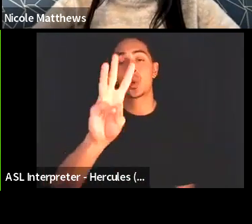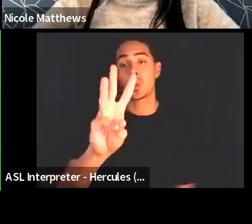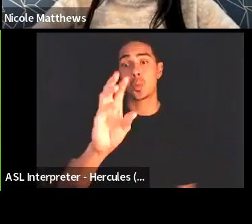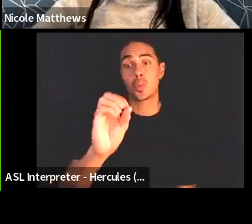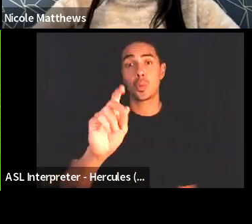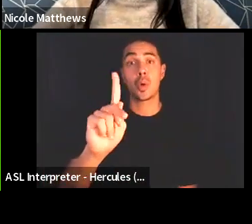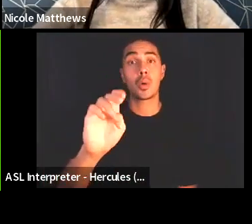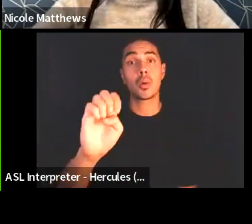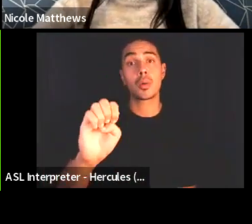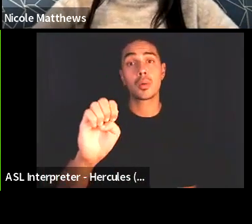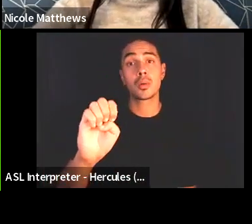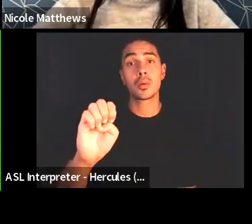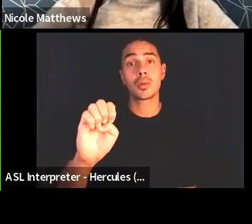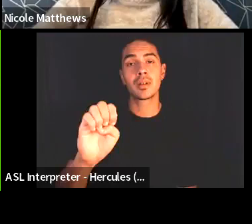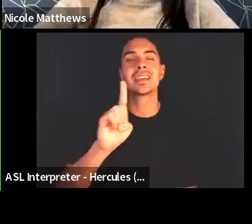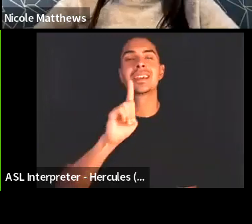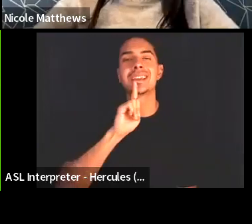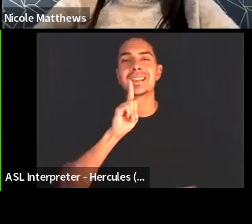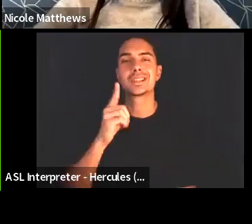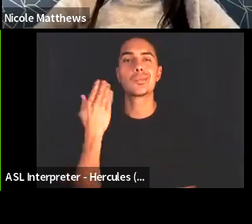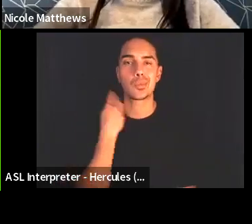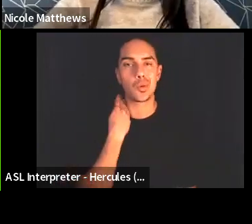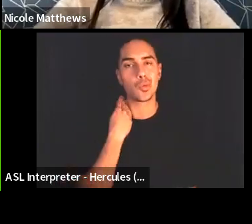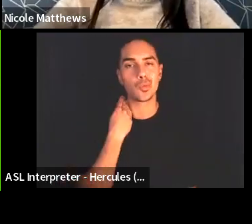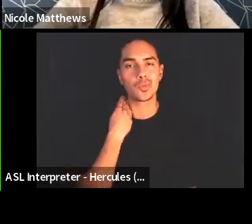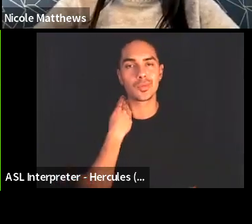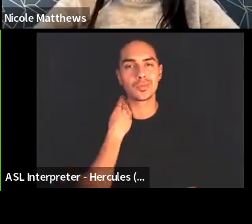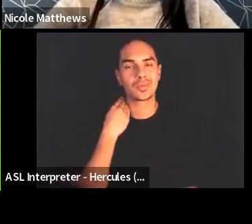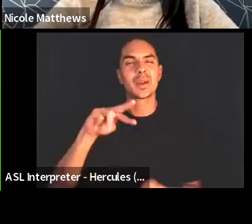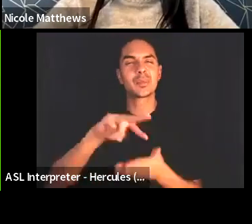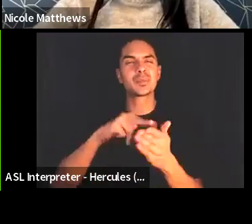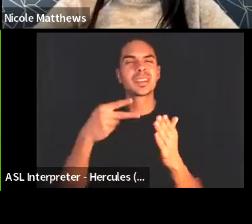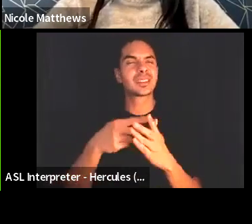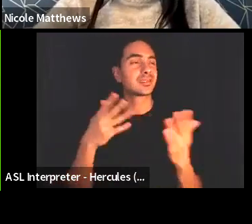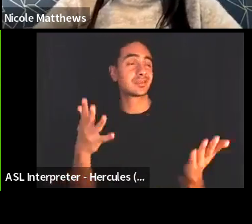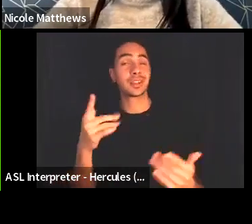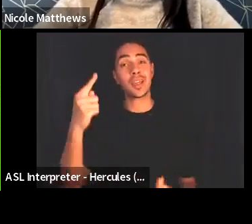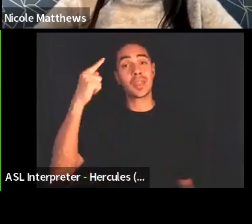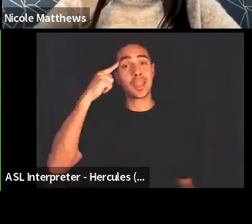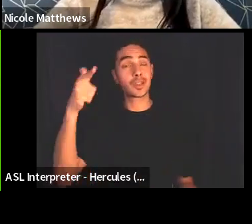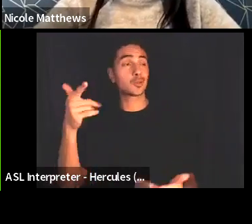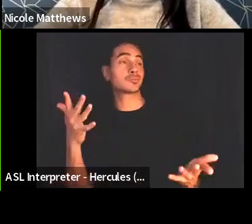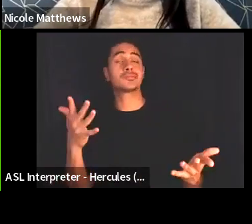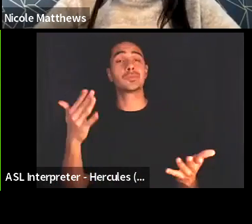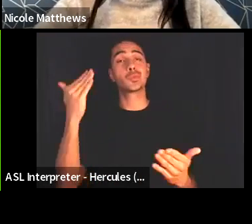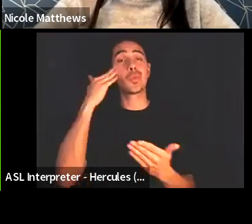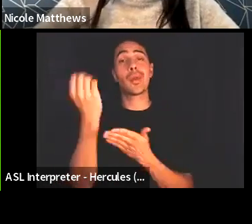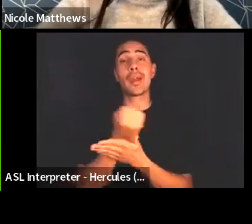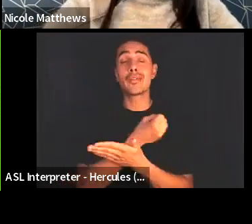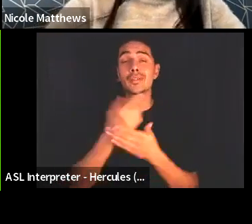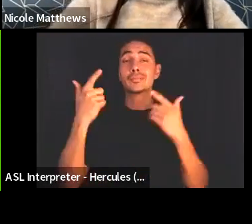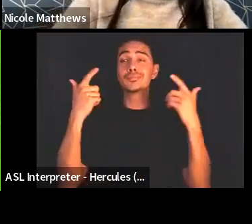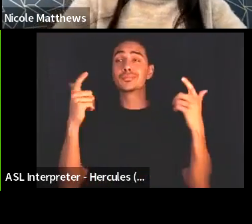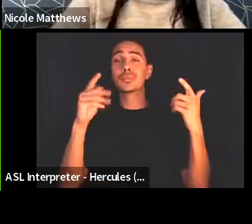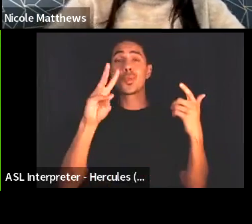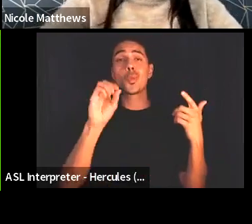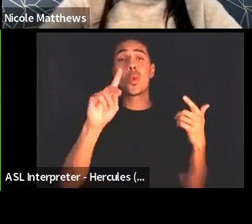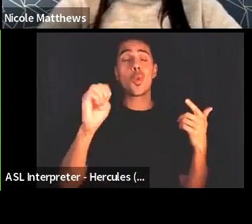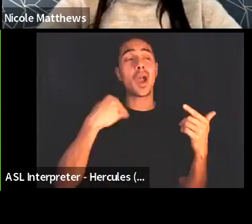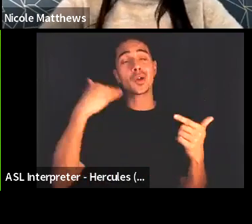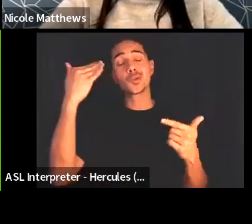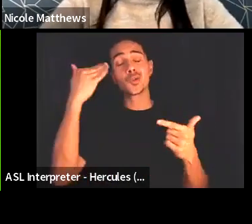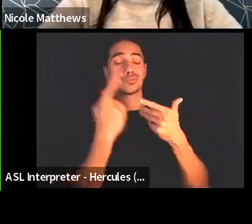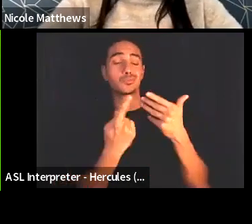it into whatever comes next and be more thoughtful and educational about it. So thank you for saying that,